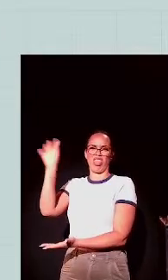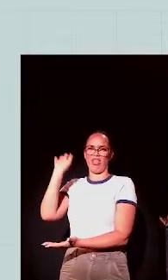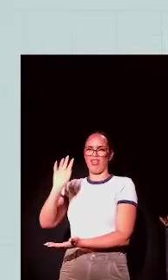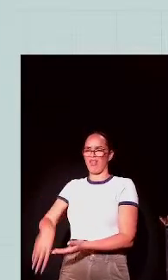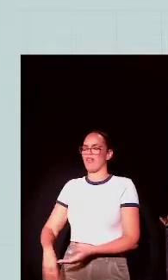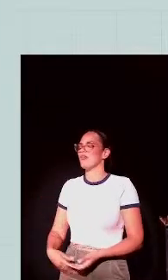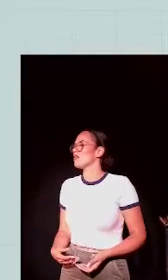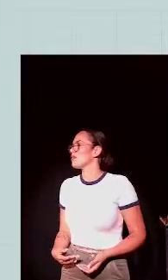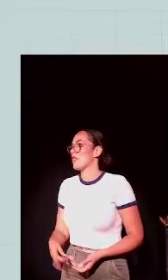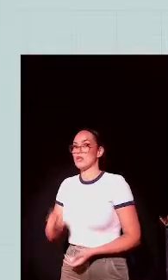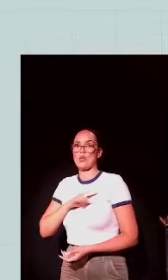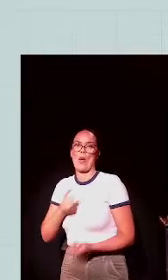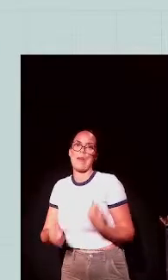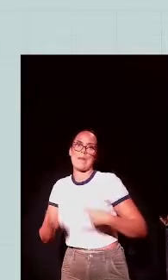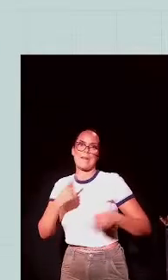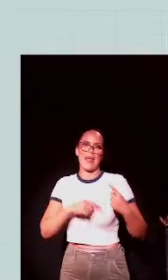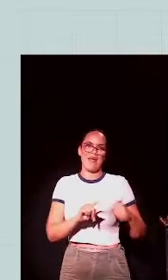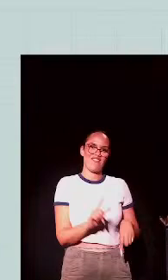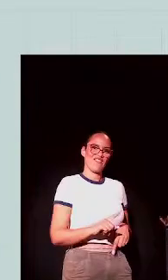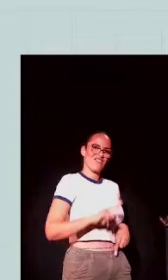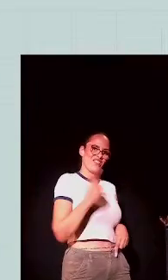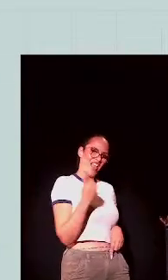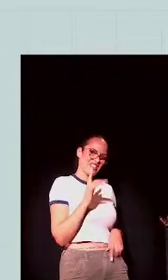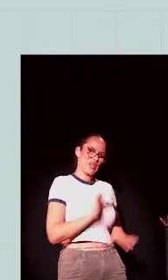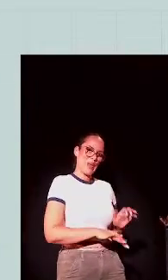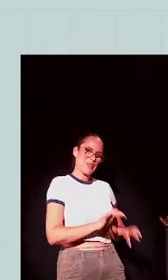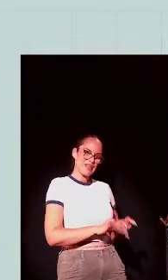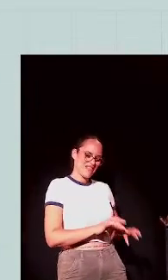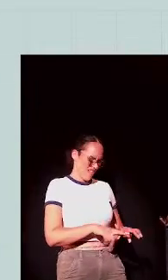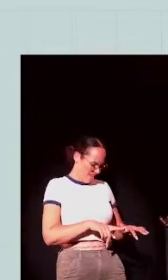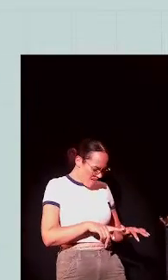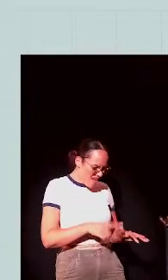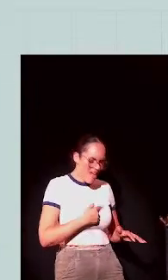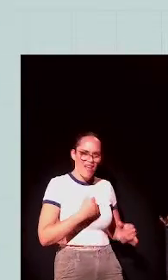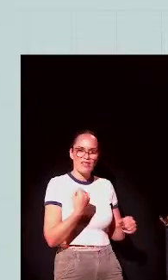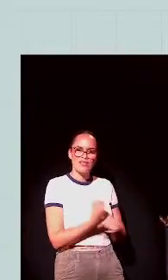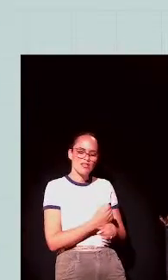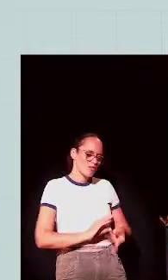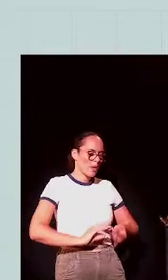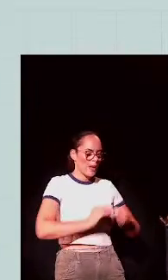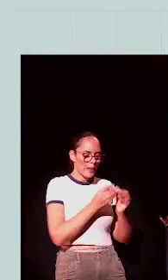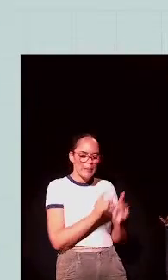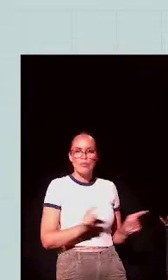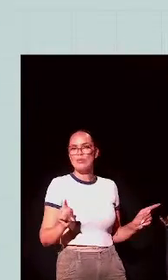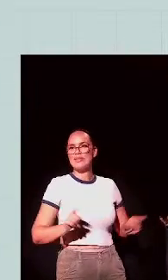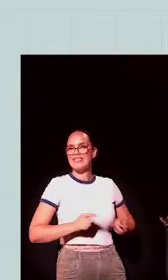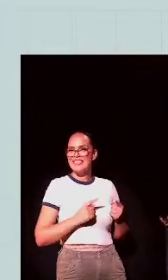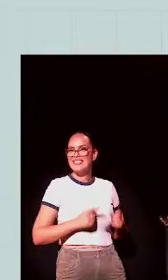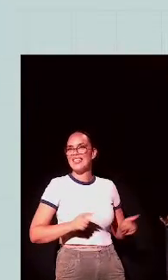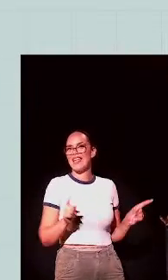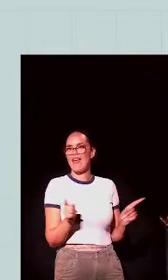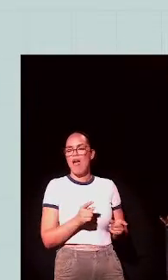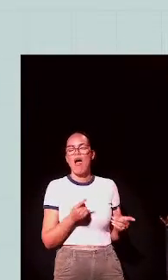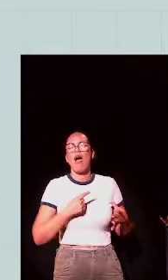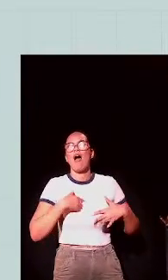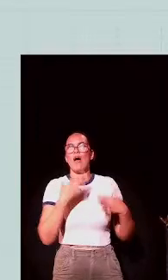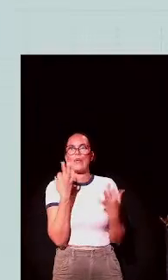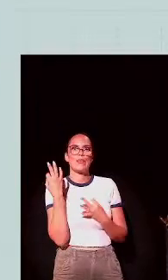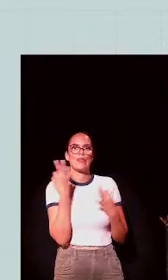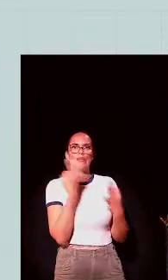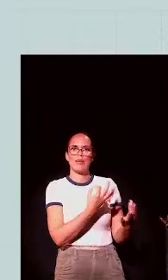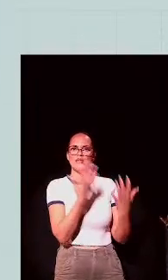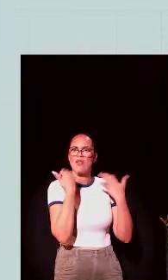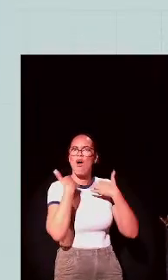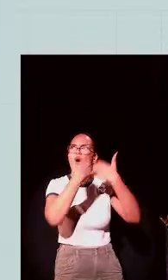to the first computer I ever loved and started making music with it again. And I found a passionate